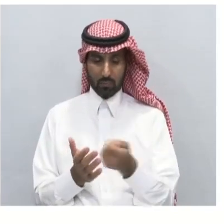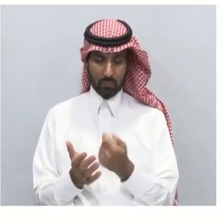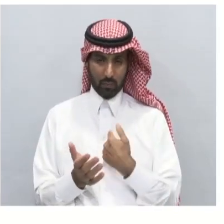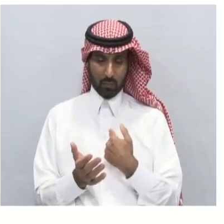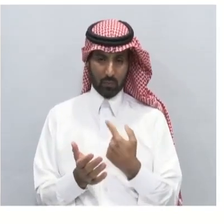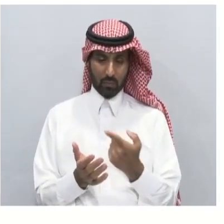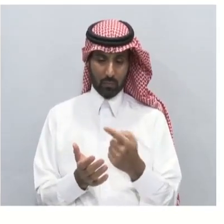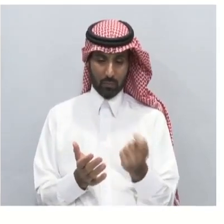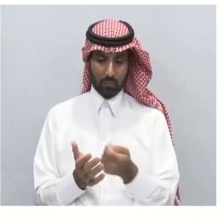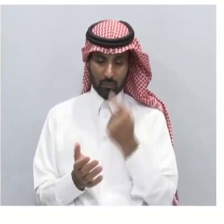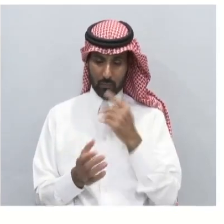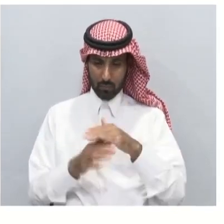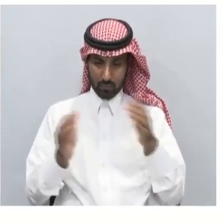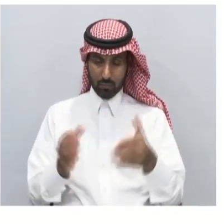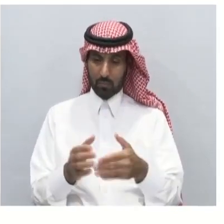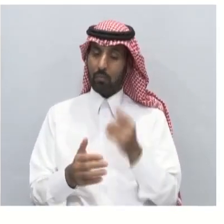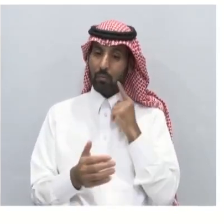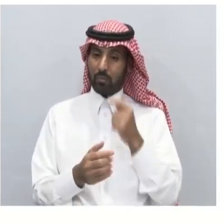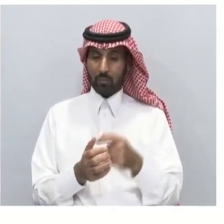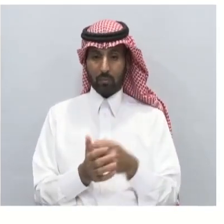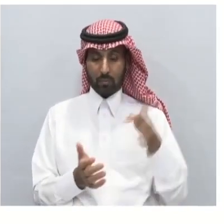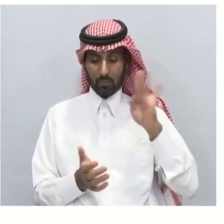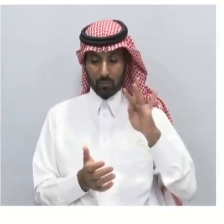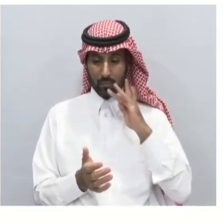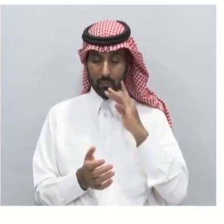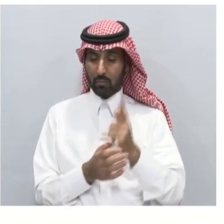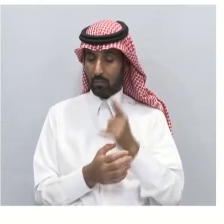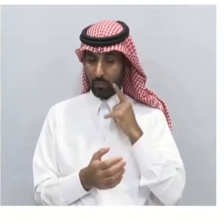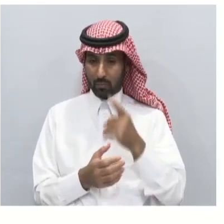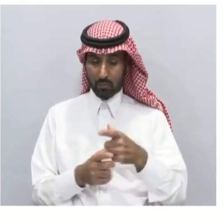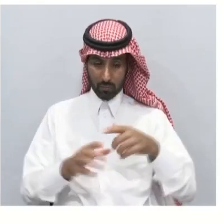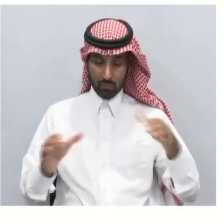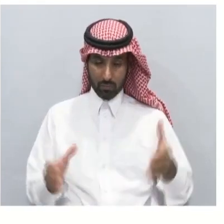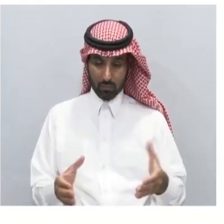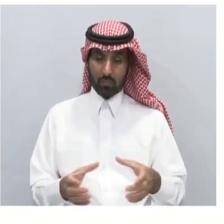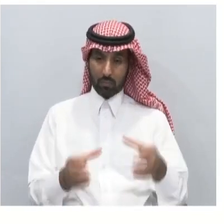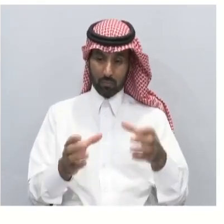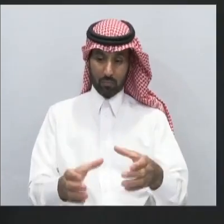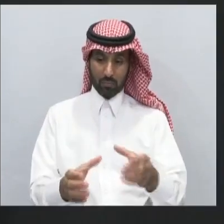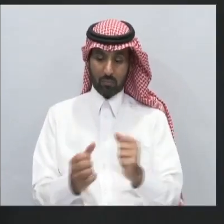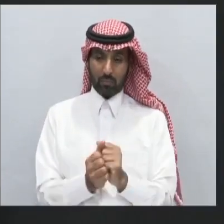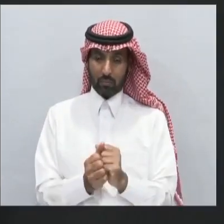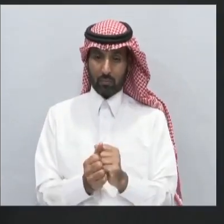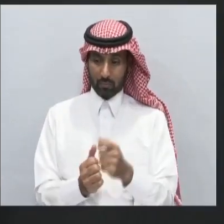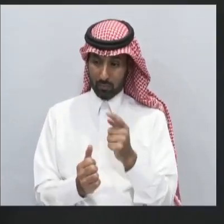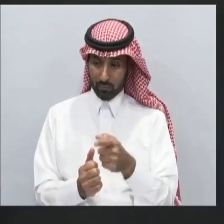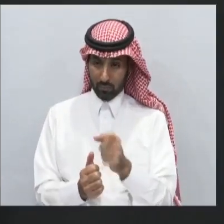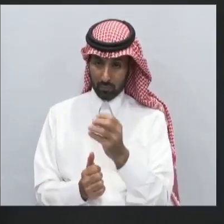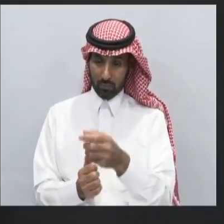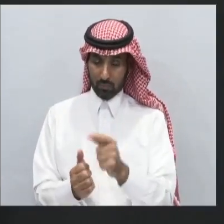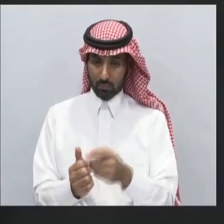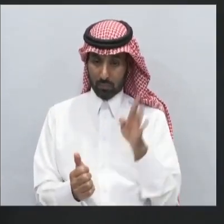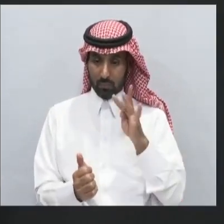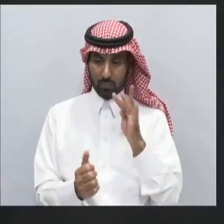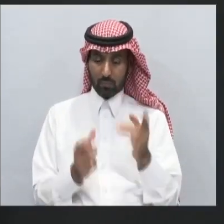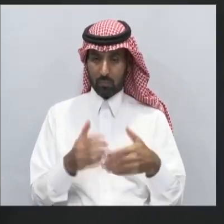here bringing a wedding gift. When you go to a wedding, do you bring a gift? Is it common to bring a